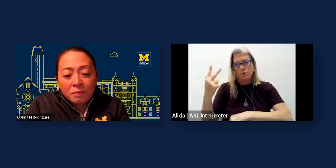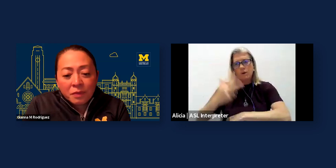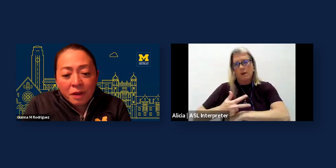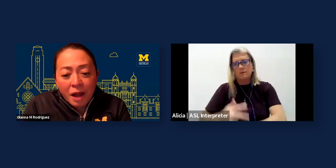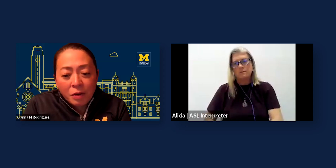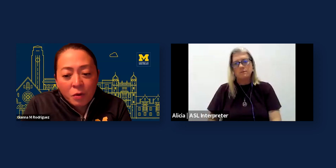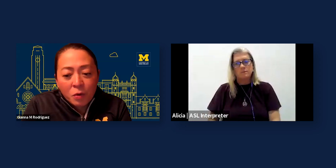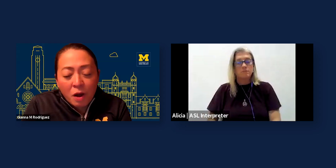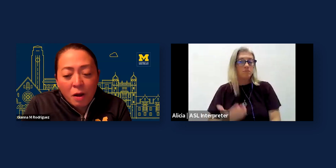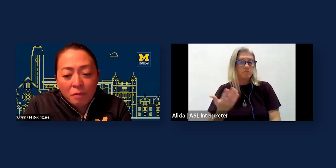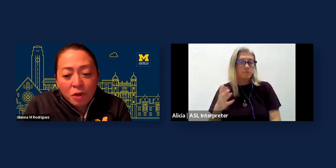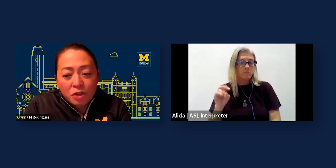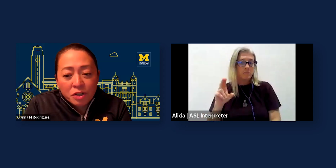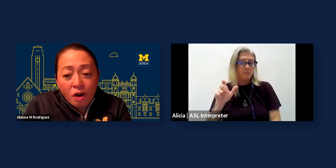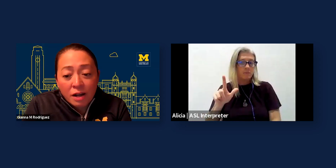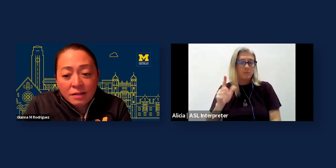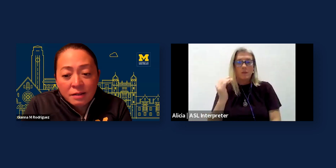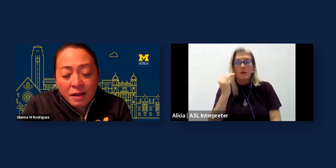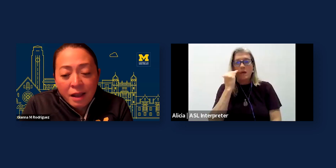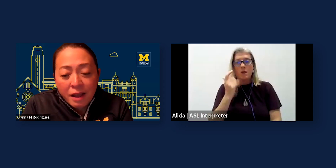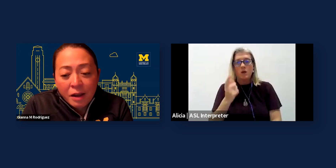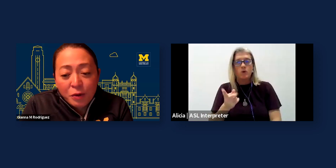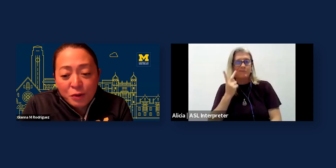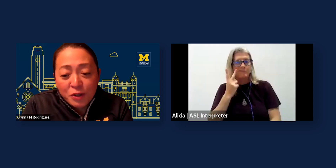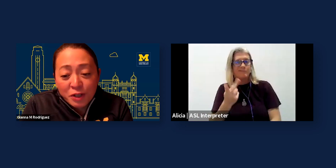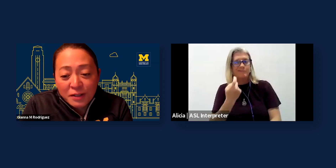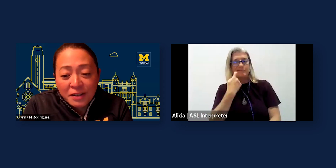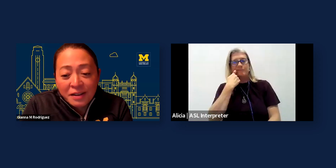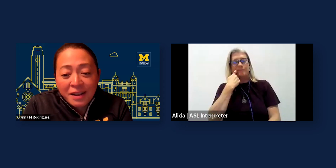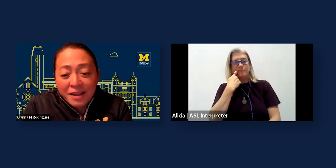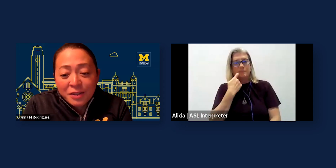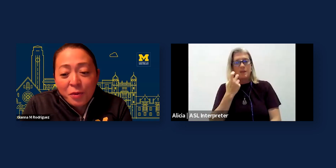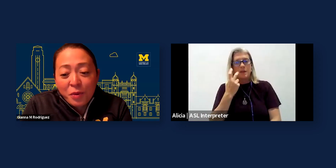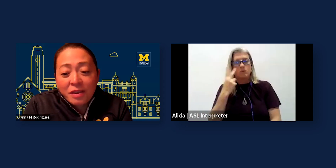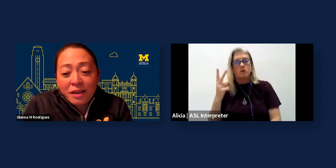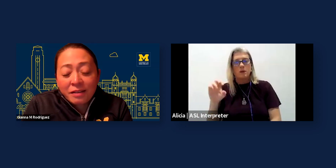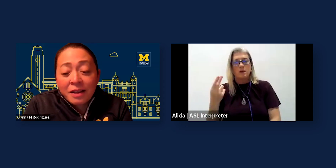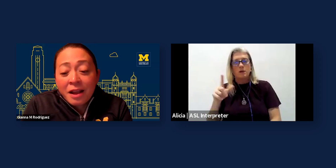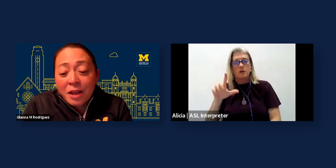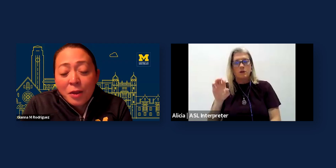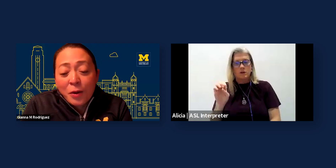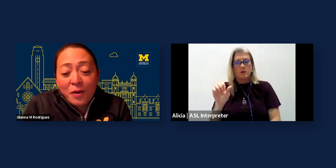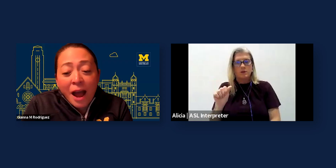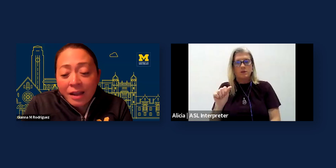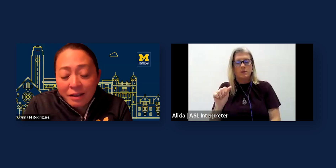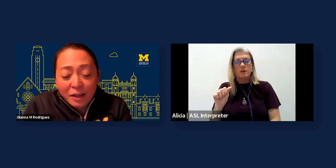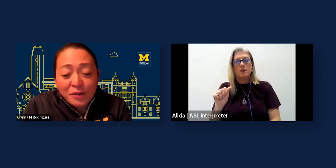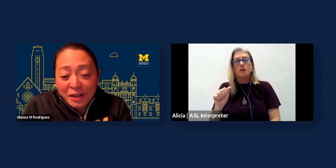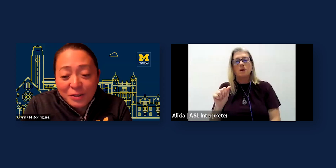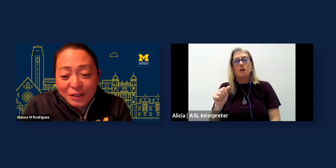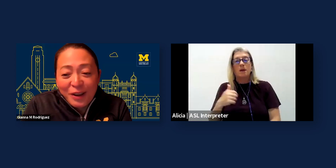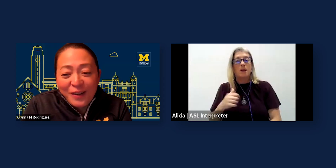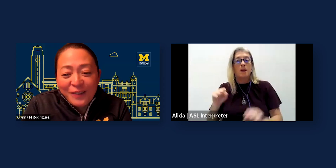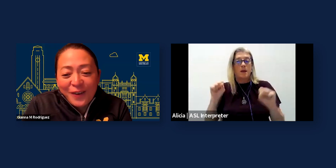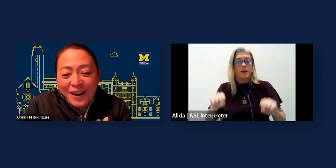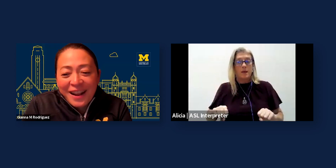So Carl, I Yeah. know you just saw us, and I know you saw Chelsea. Yes. So we can, I can get